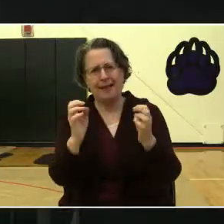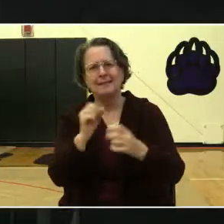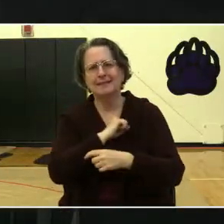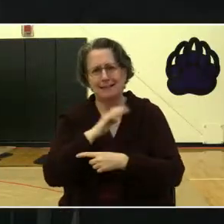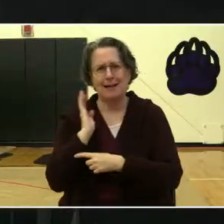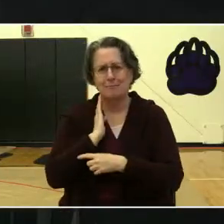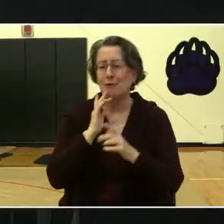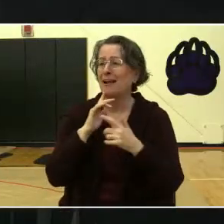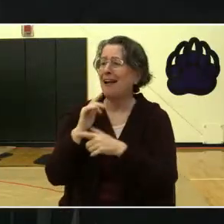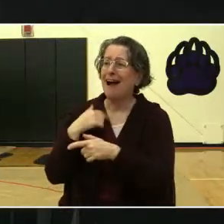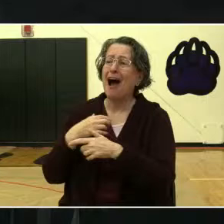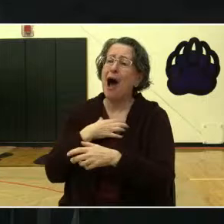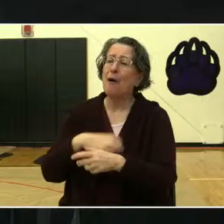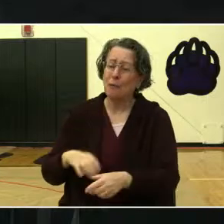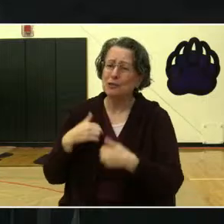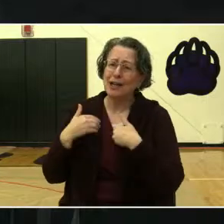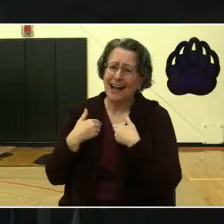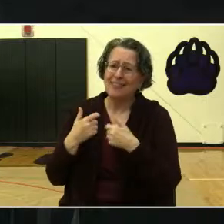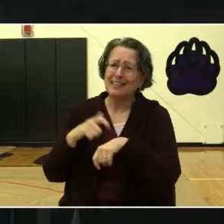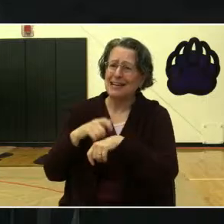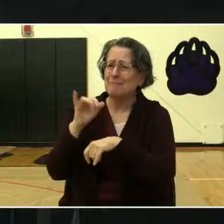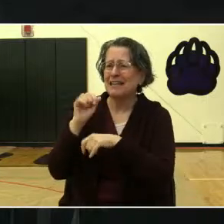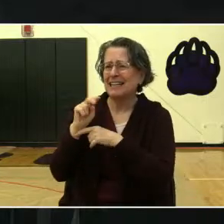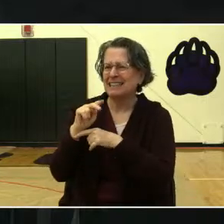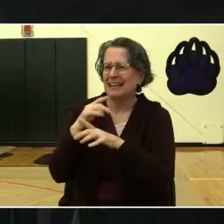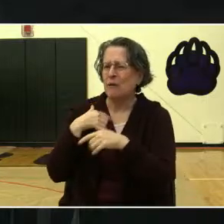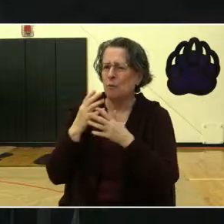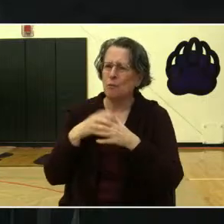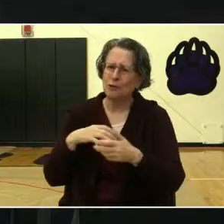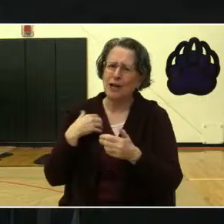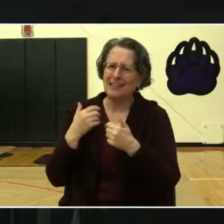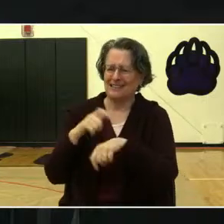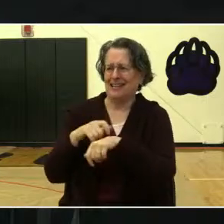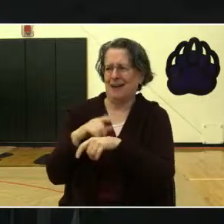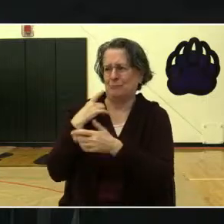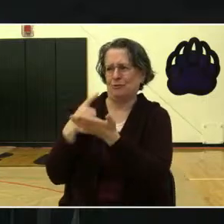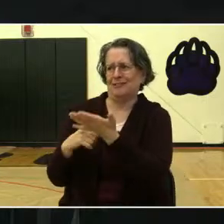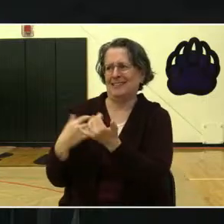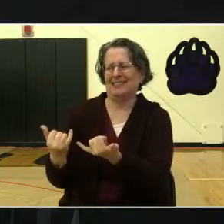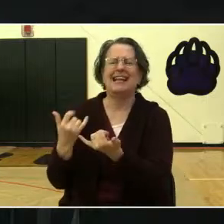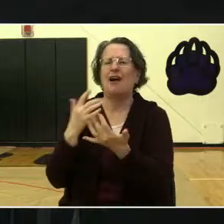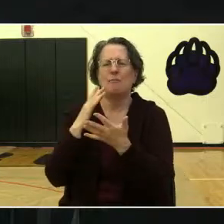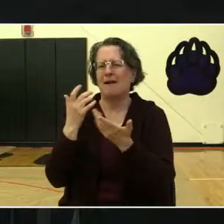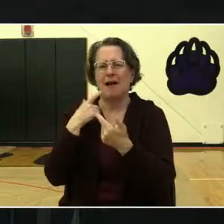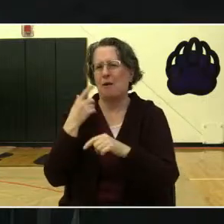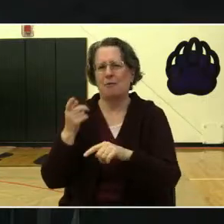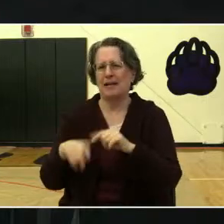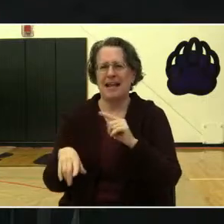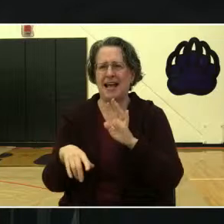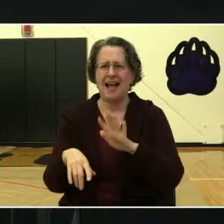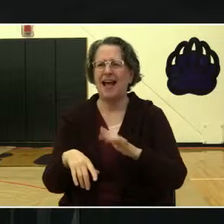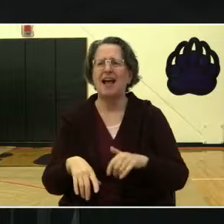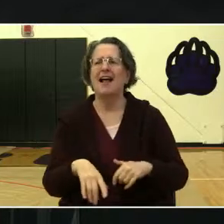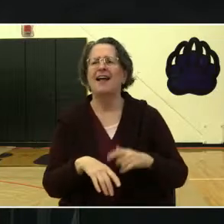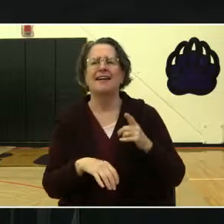Mr Davis all right continue right anybody have a question